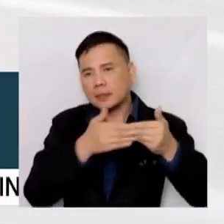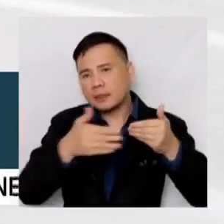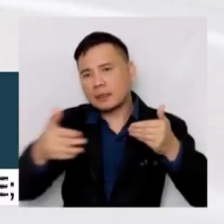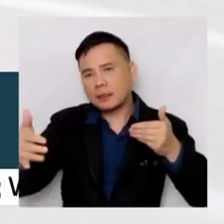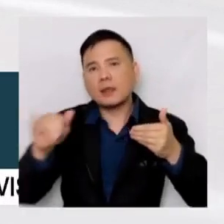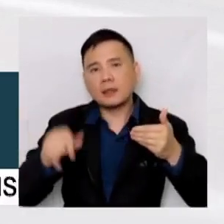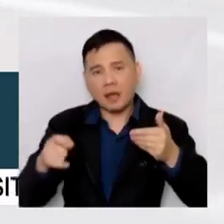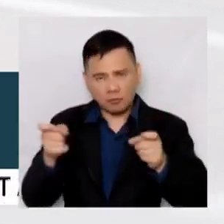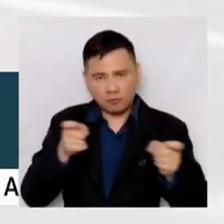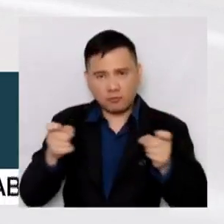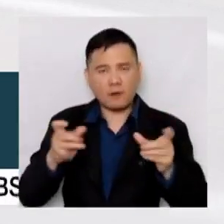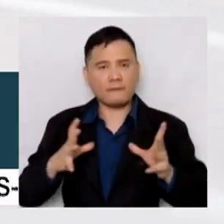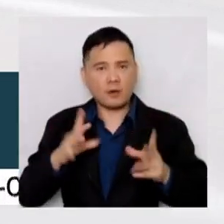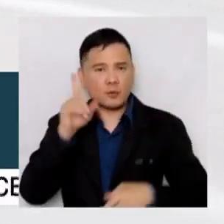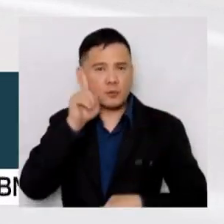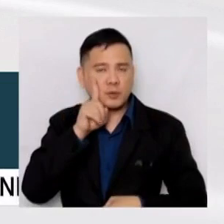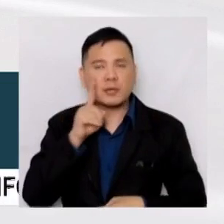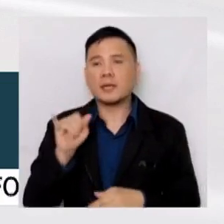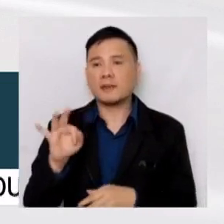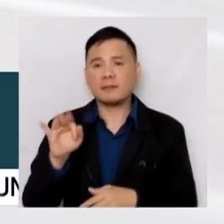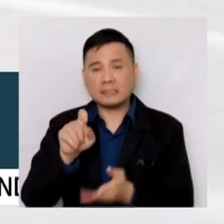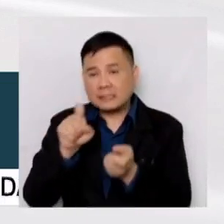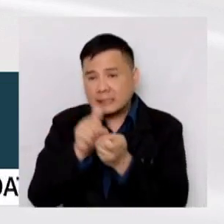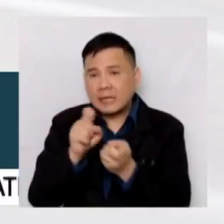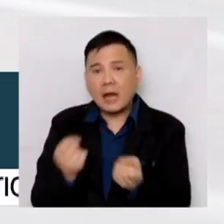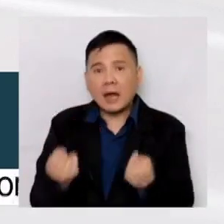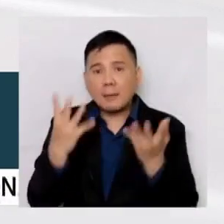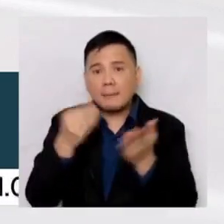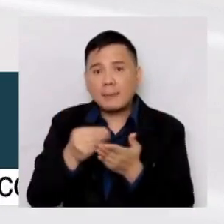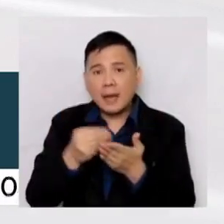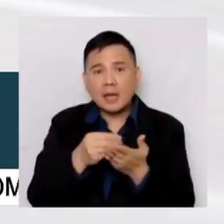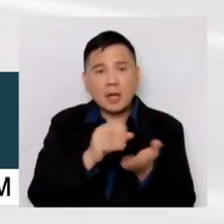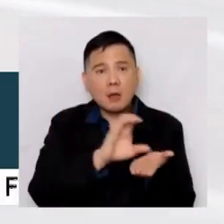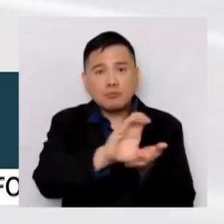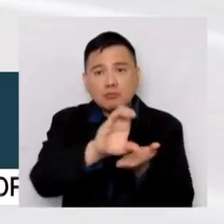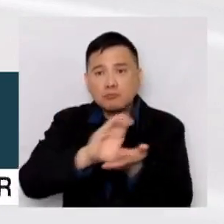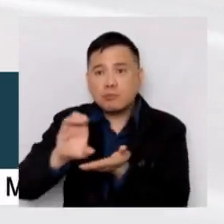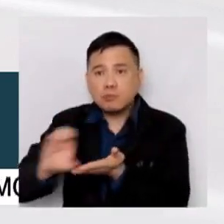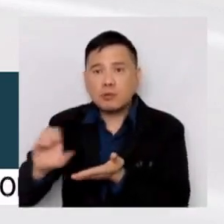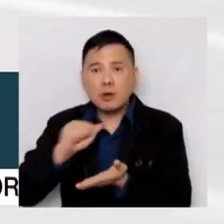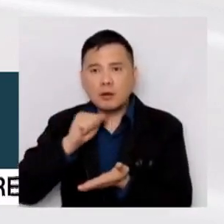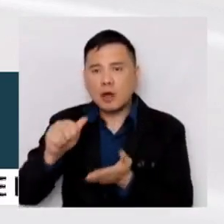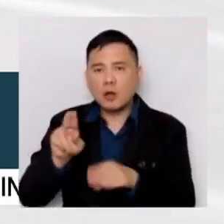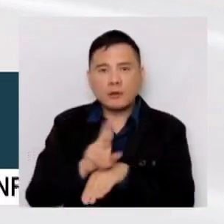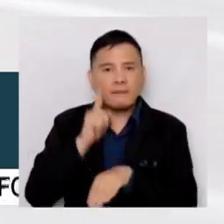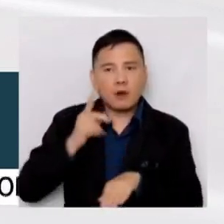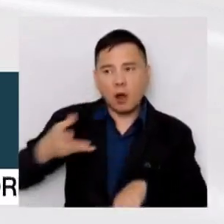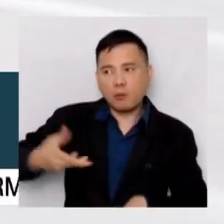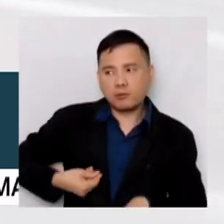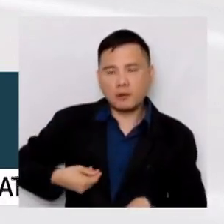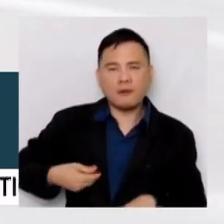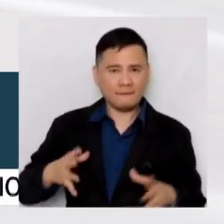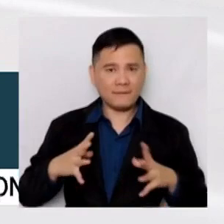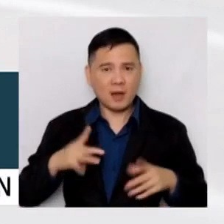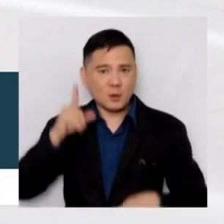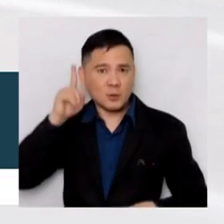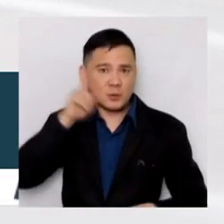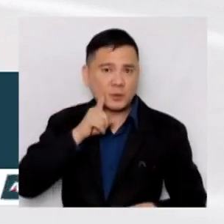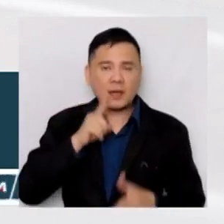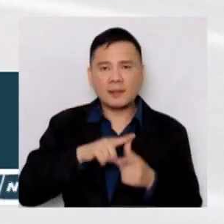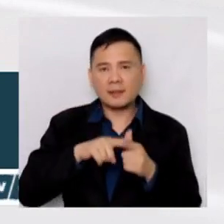example, if you know where the money is going, you don't know it's being, you know that it's not being corrupted, then you can use the money effectively and the debts can be